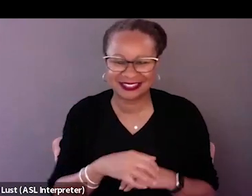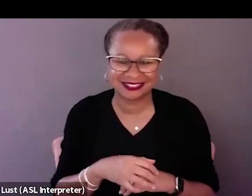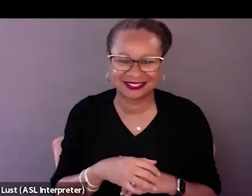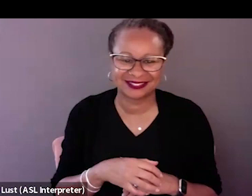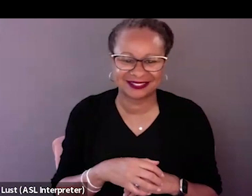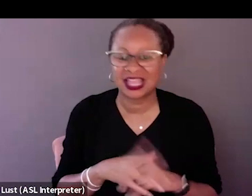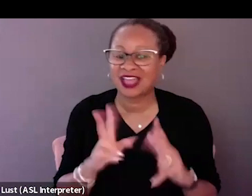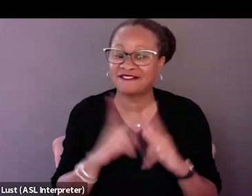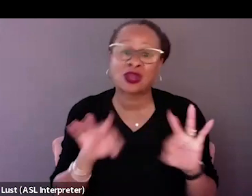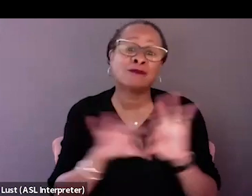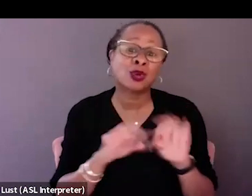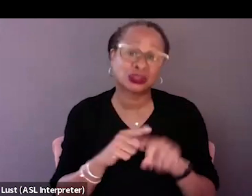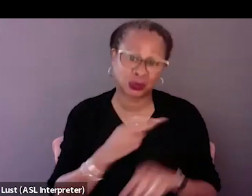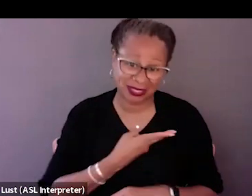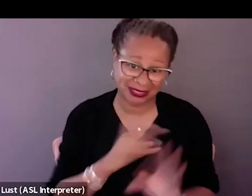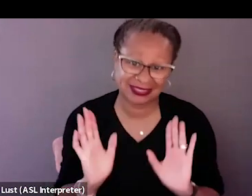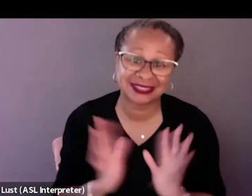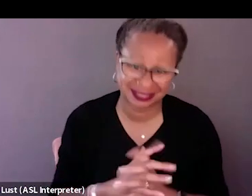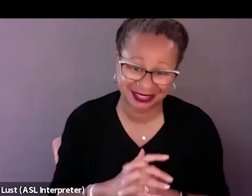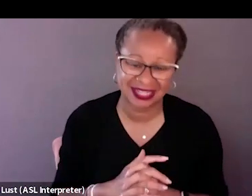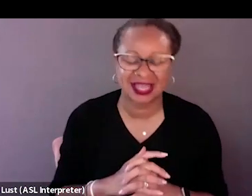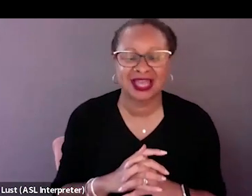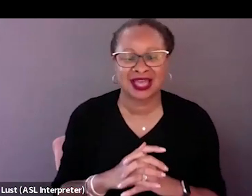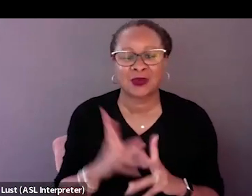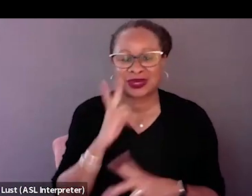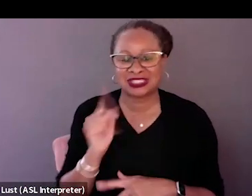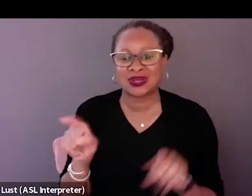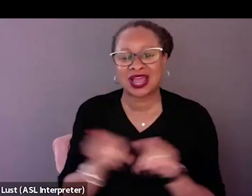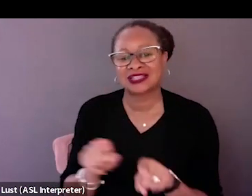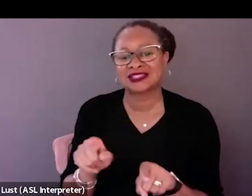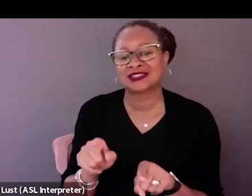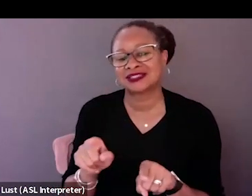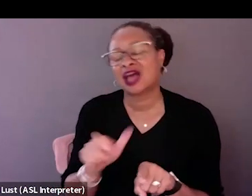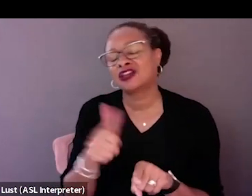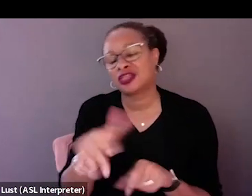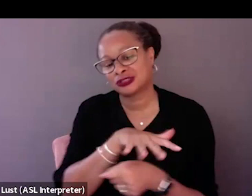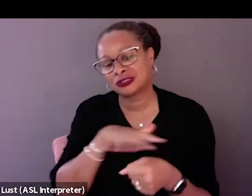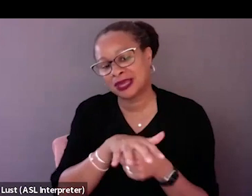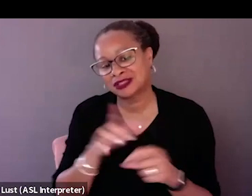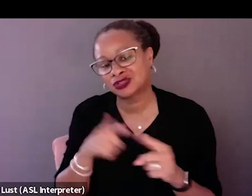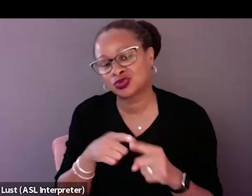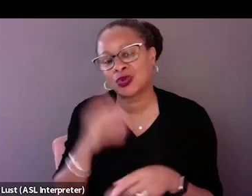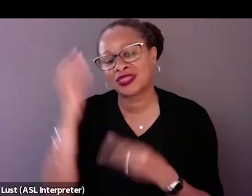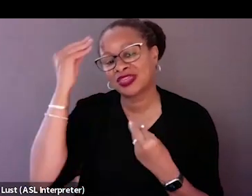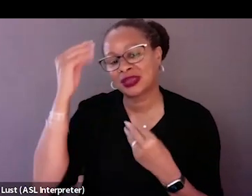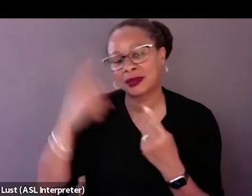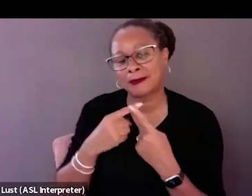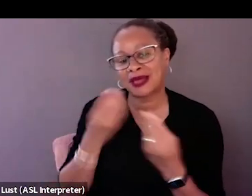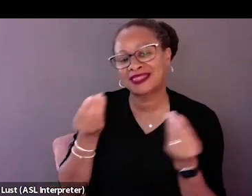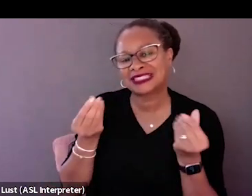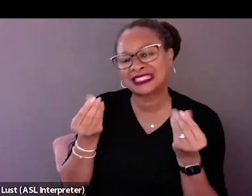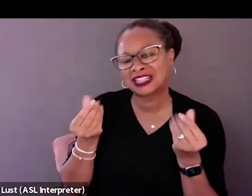was very important to us. So we saw it as also another space to be thinking about the texture